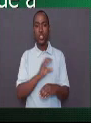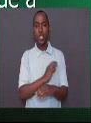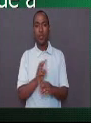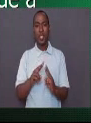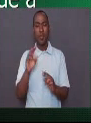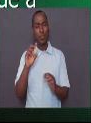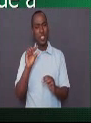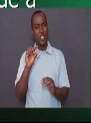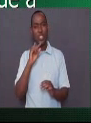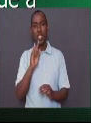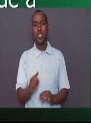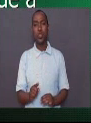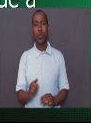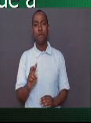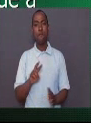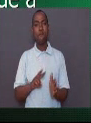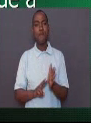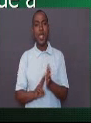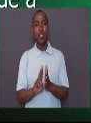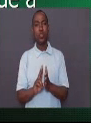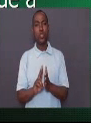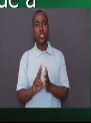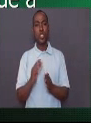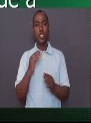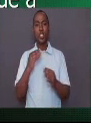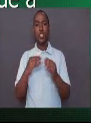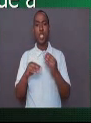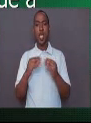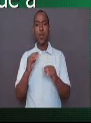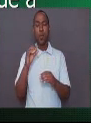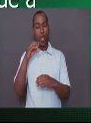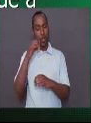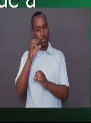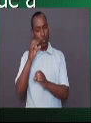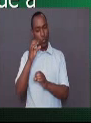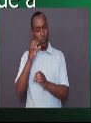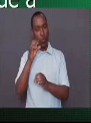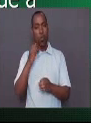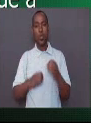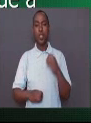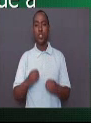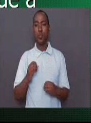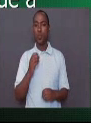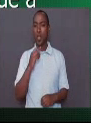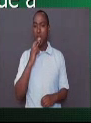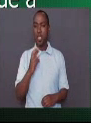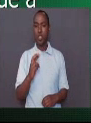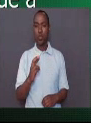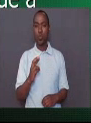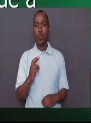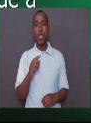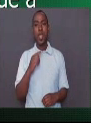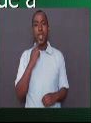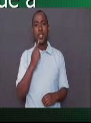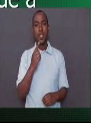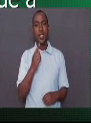Viruses are submicroscopic infectious agents that are unable to grow